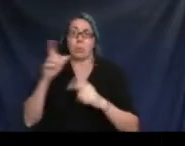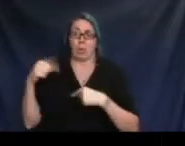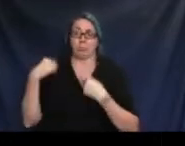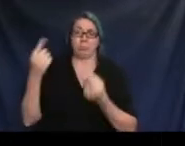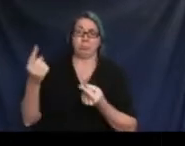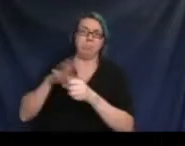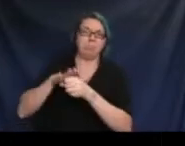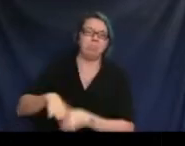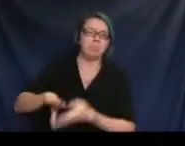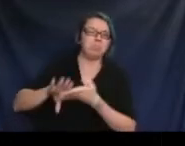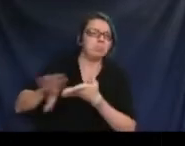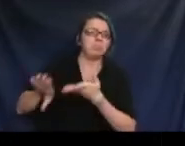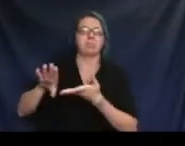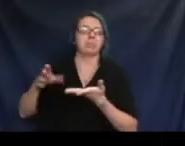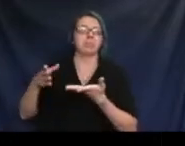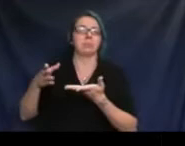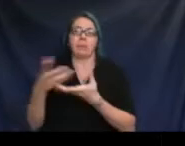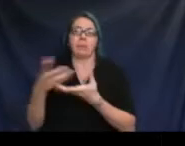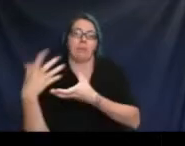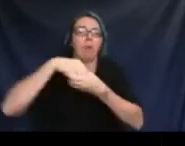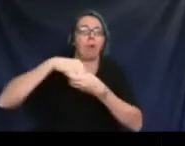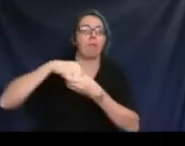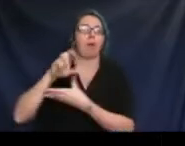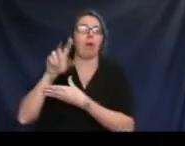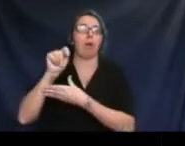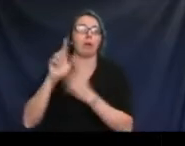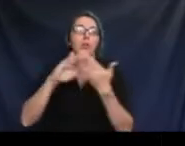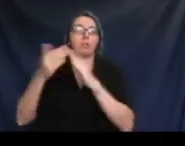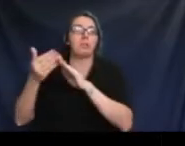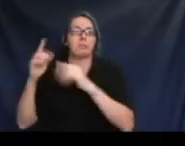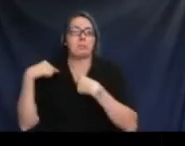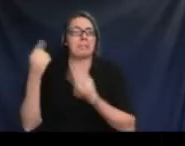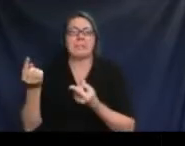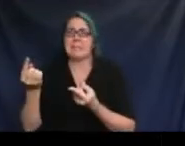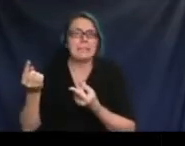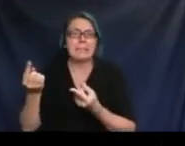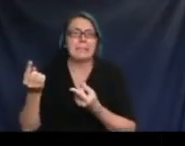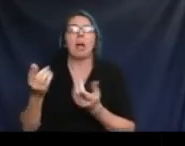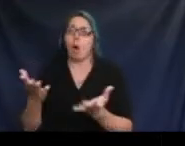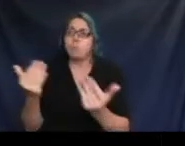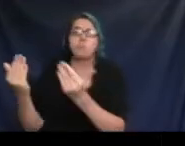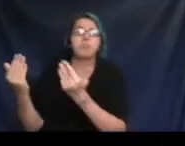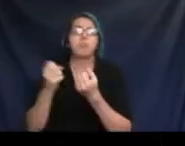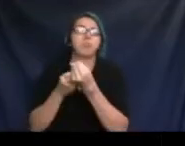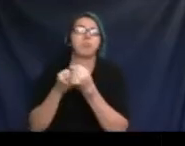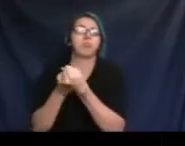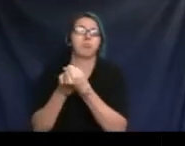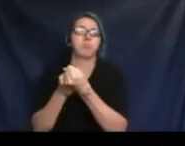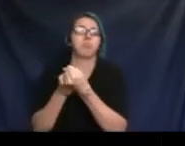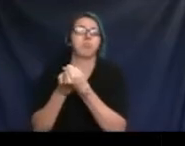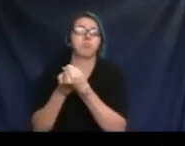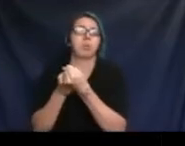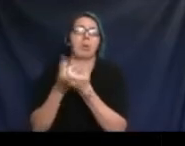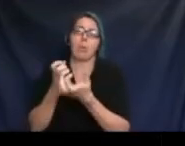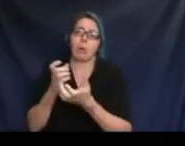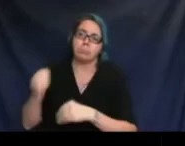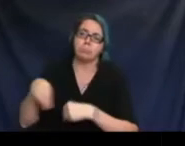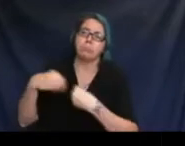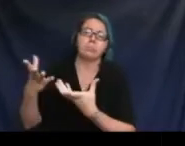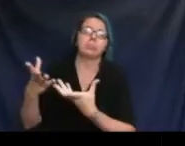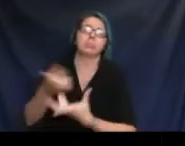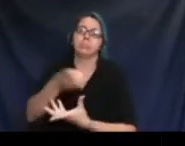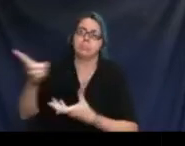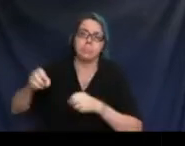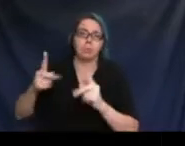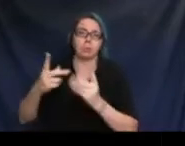of the public art landscape. So the eligibility for the grants is Toronto-based artists